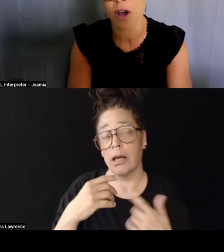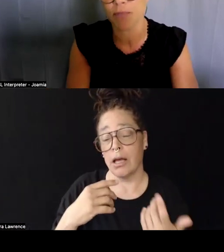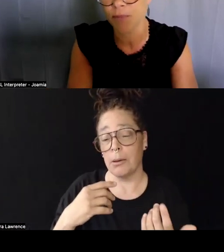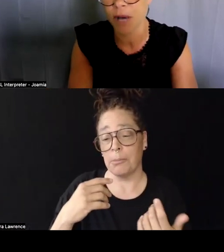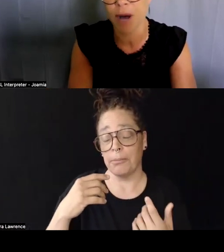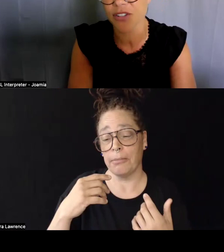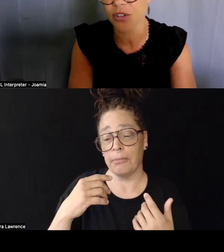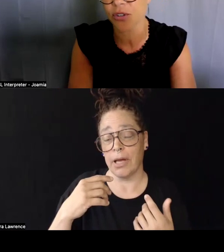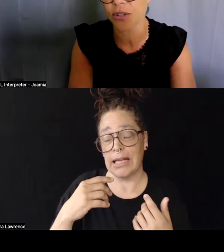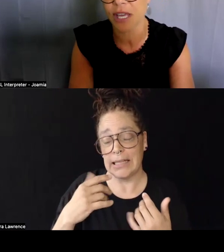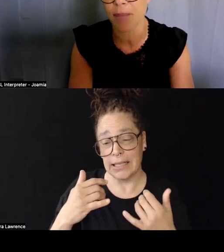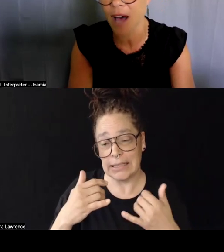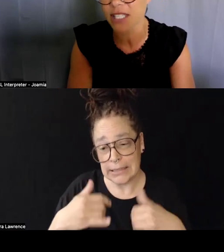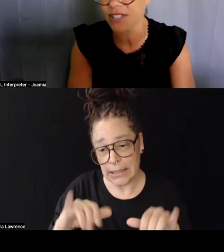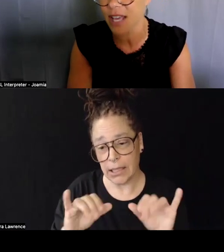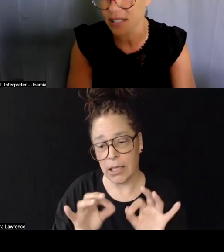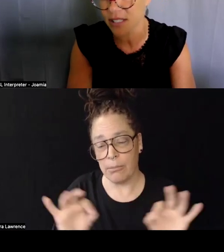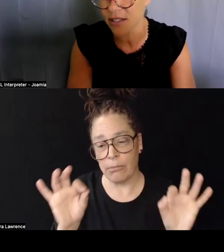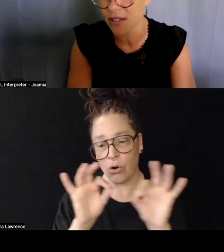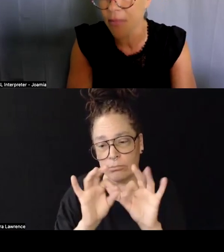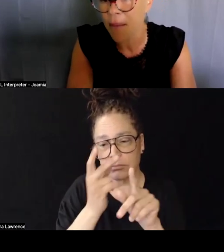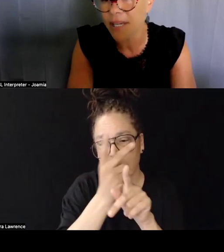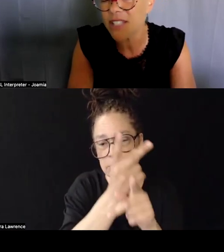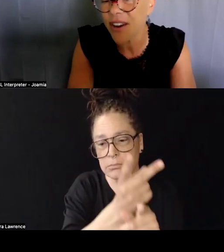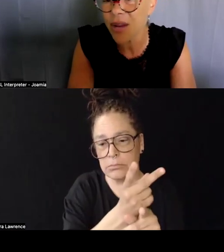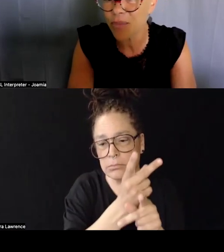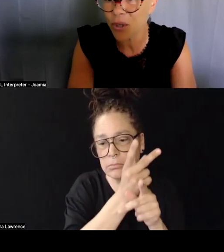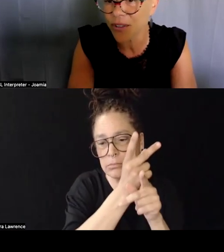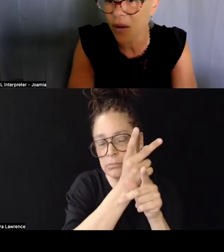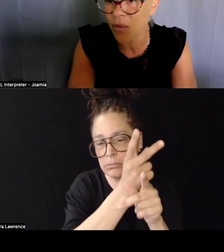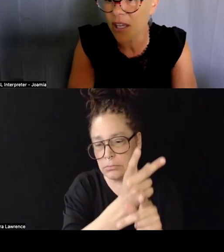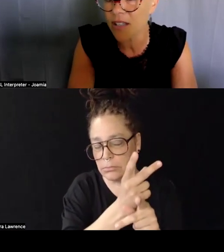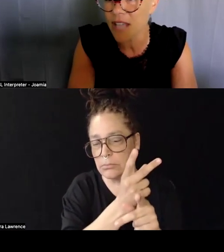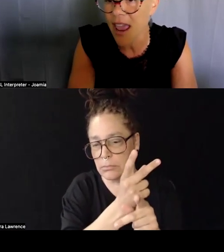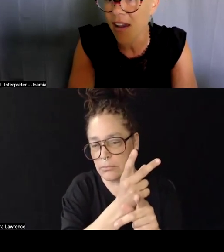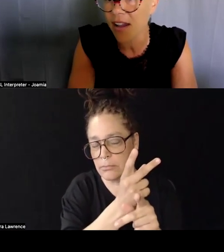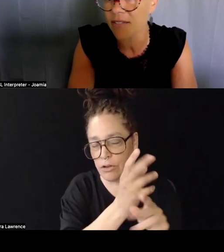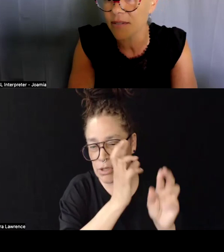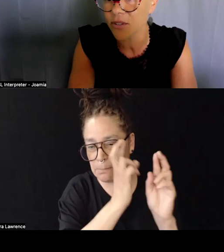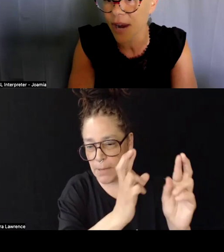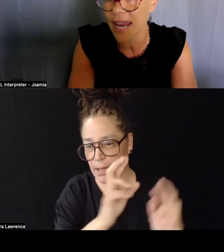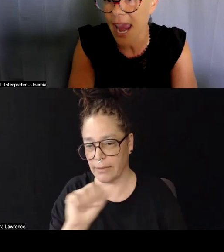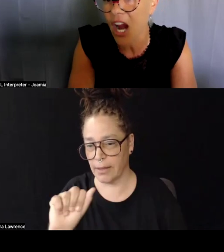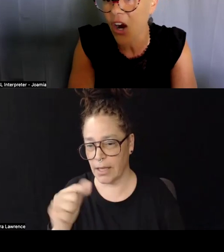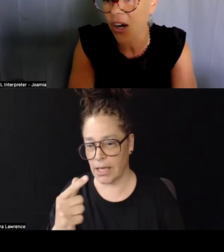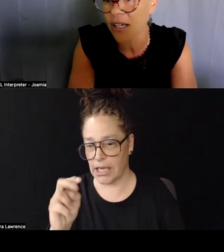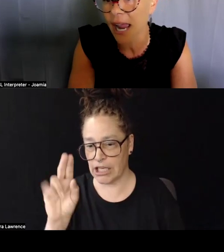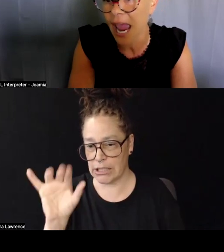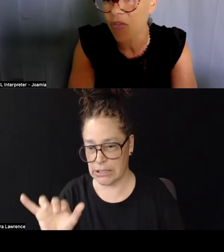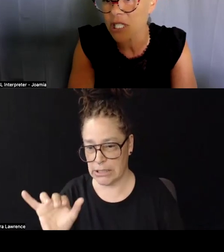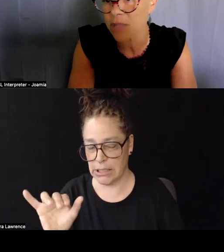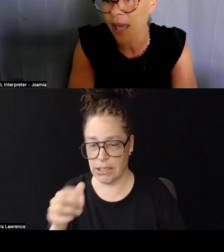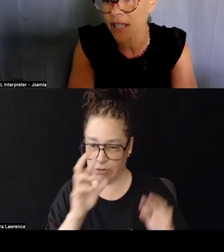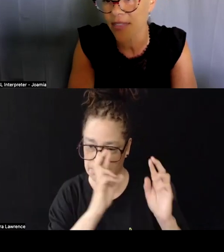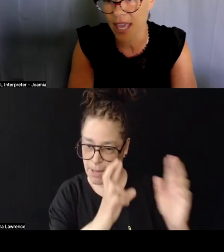course, in a positive sense. But it's very important that we take great care